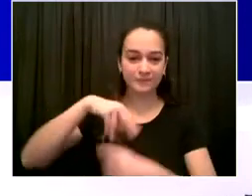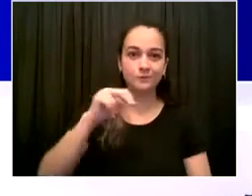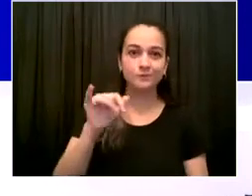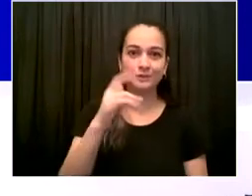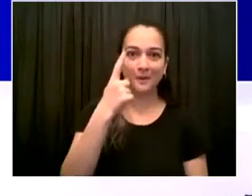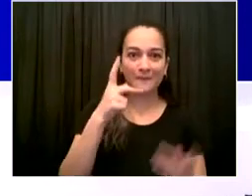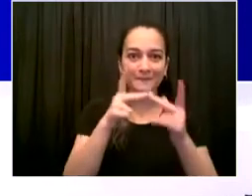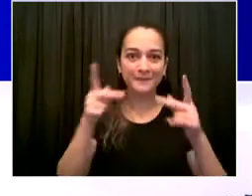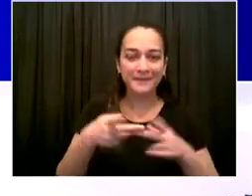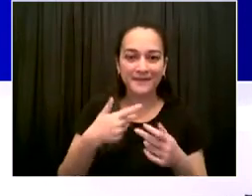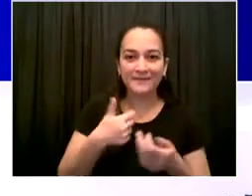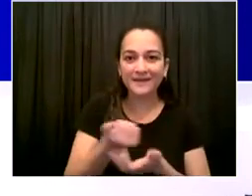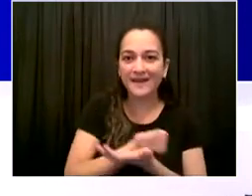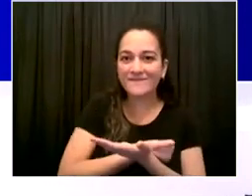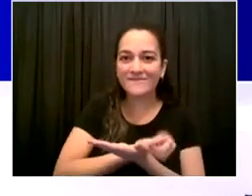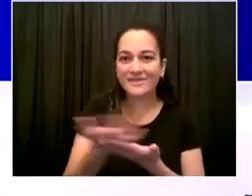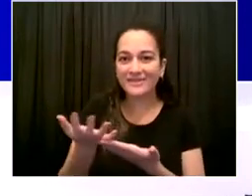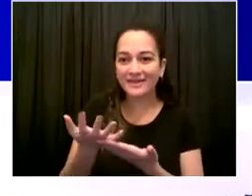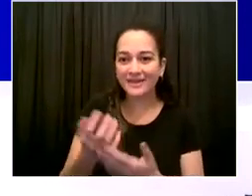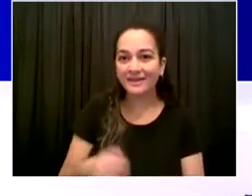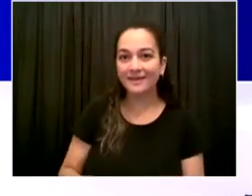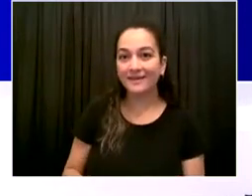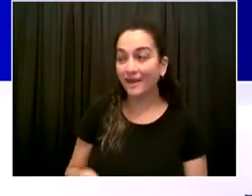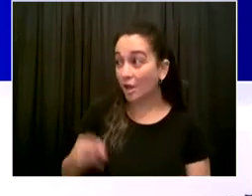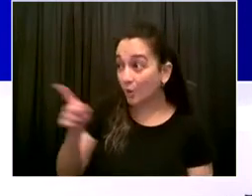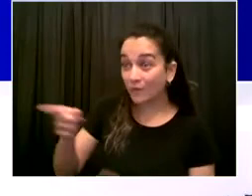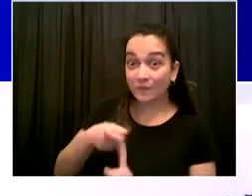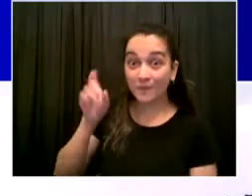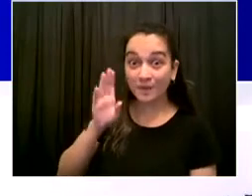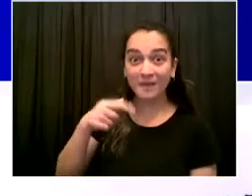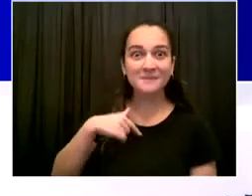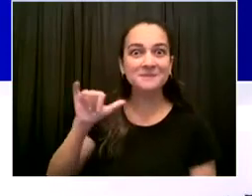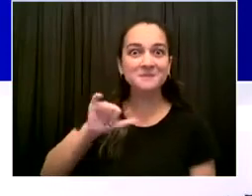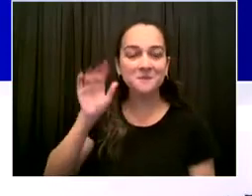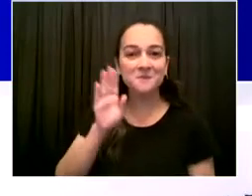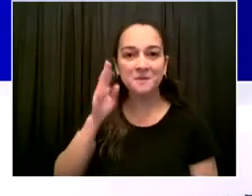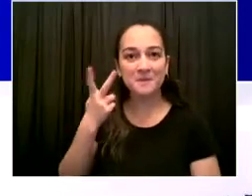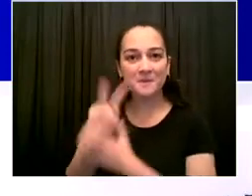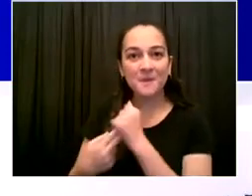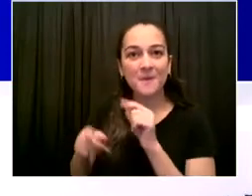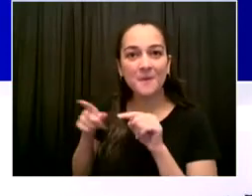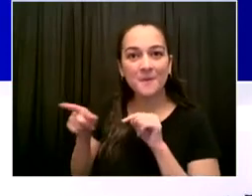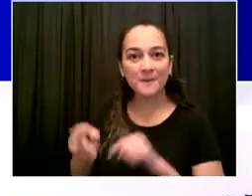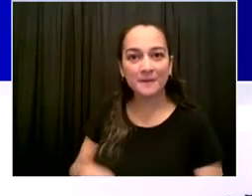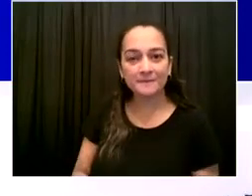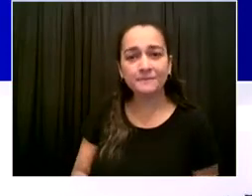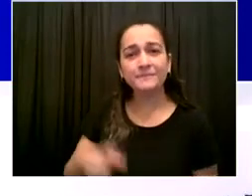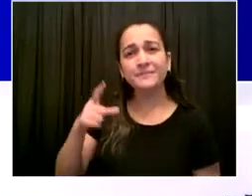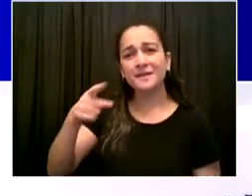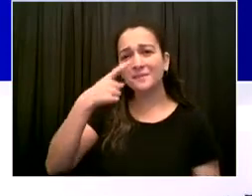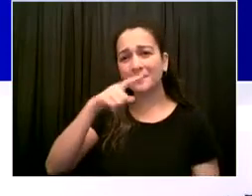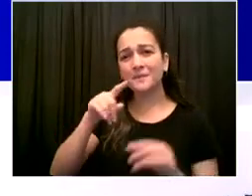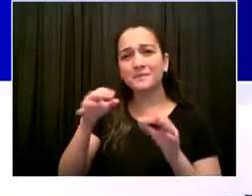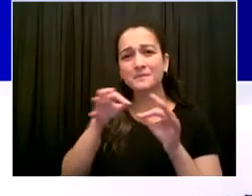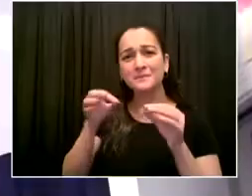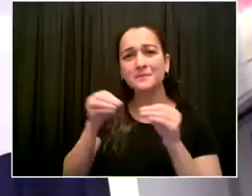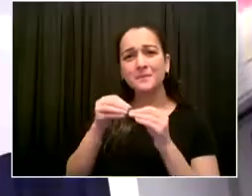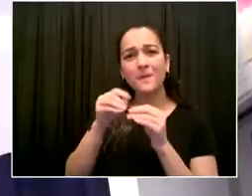Talk to me about what Brooklyn has contributed to hip hop and to music in our time.